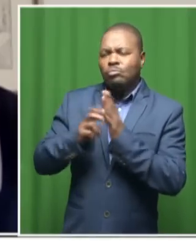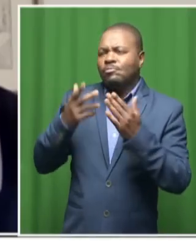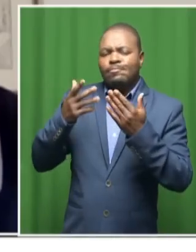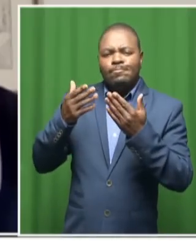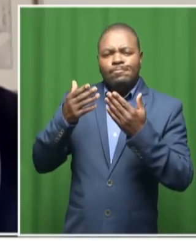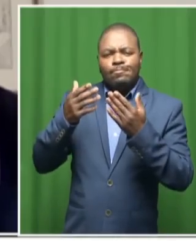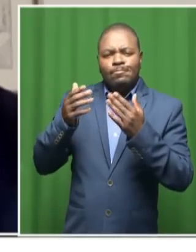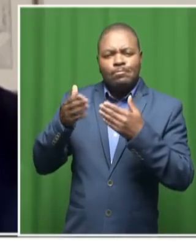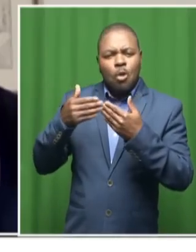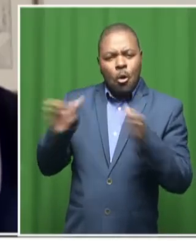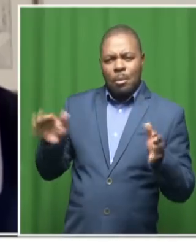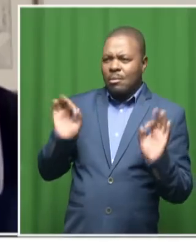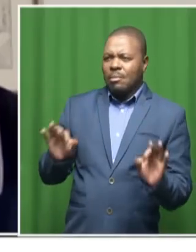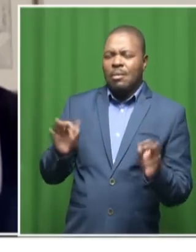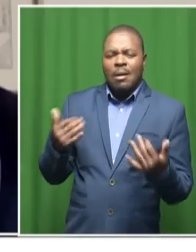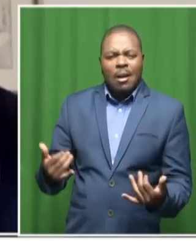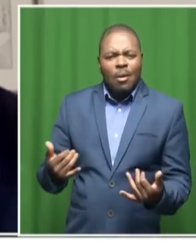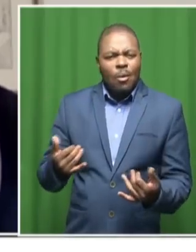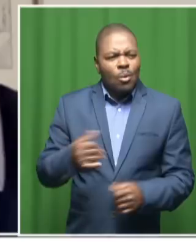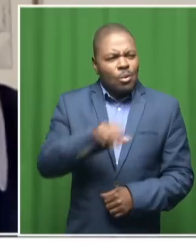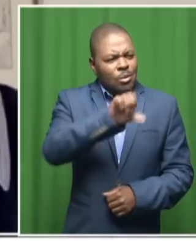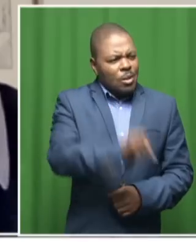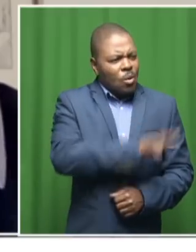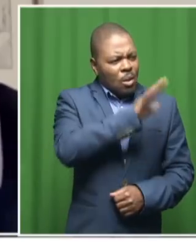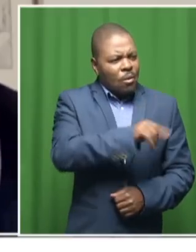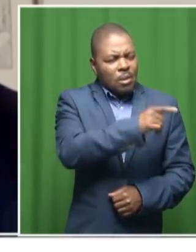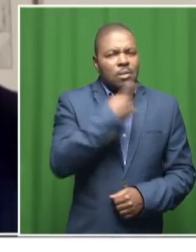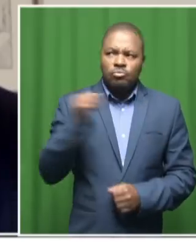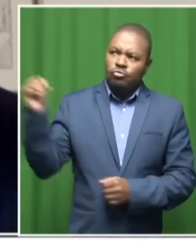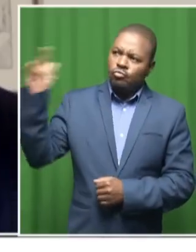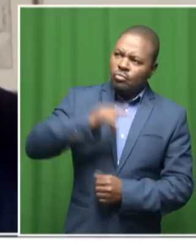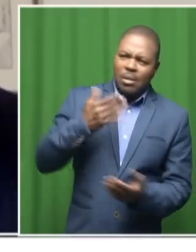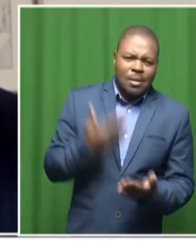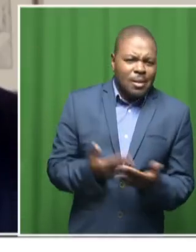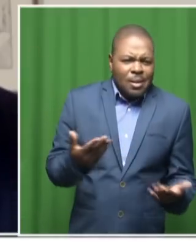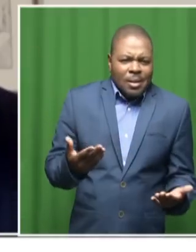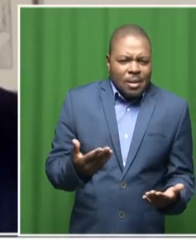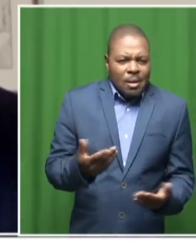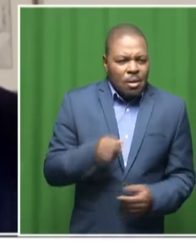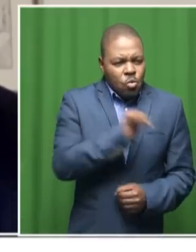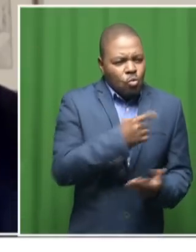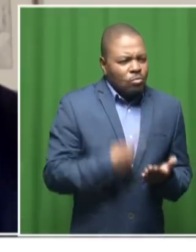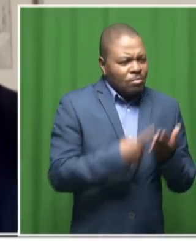from China. So what's the country's stance then on this matter, and what discussions are taking place as government?